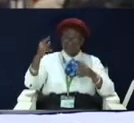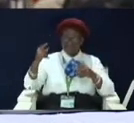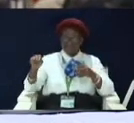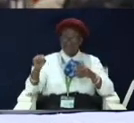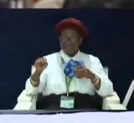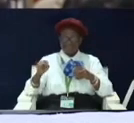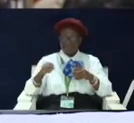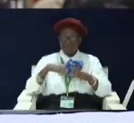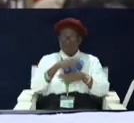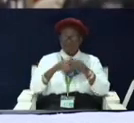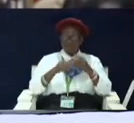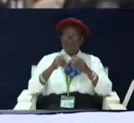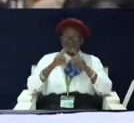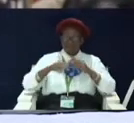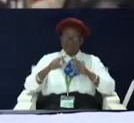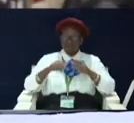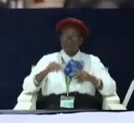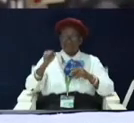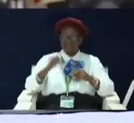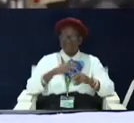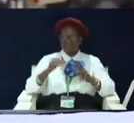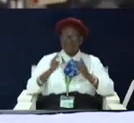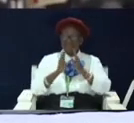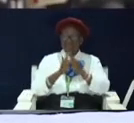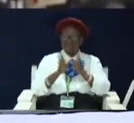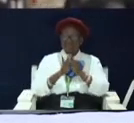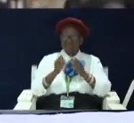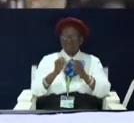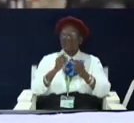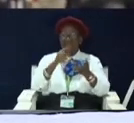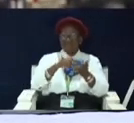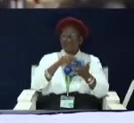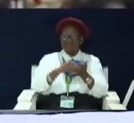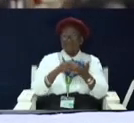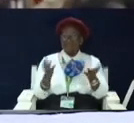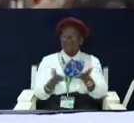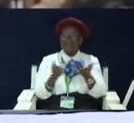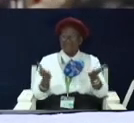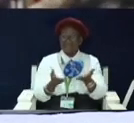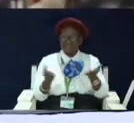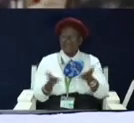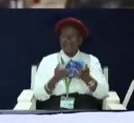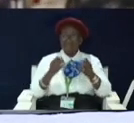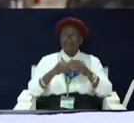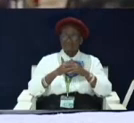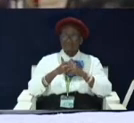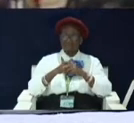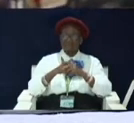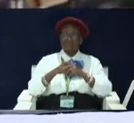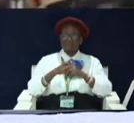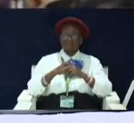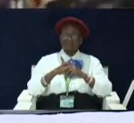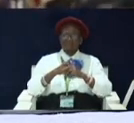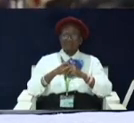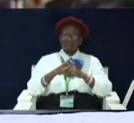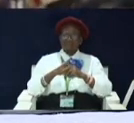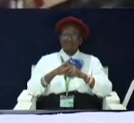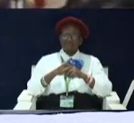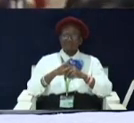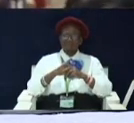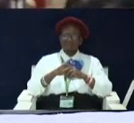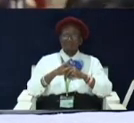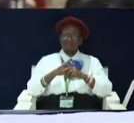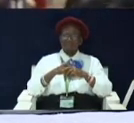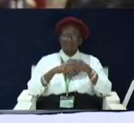villages and towns represented here. Mo wa pa ase loni fun gbogbo yin ti n gbo mi ati awon ori